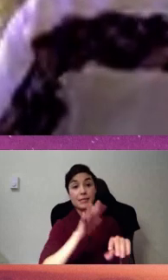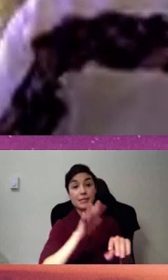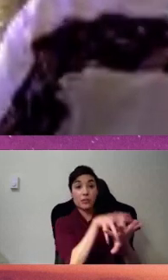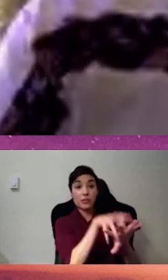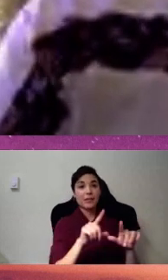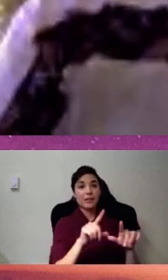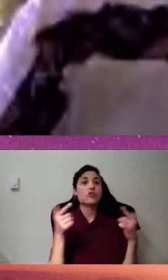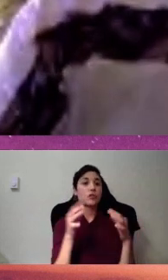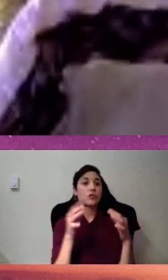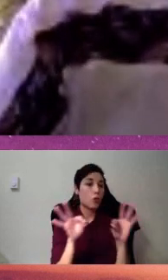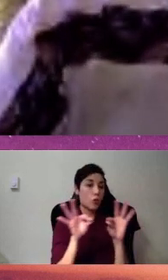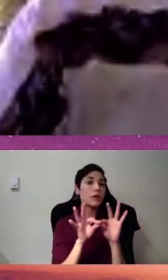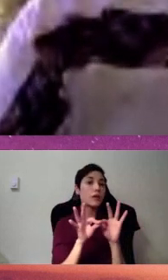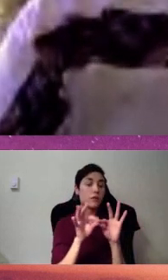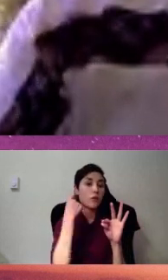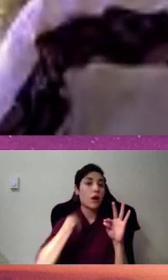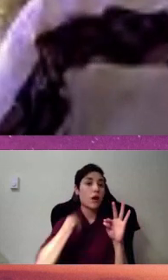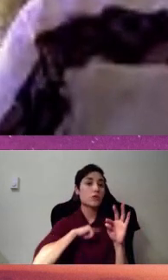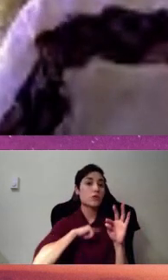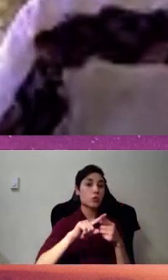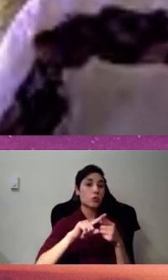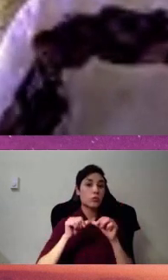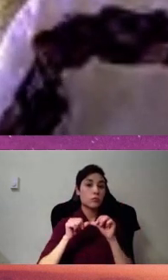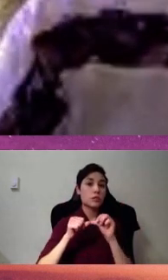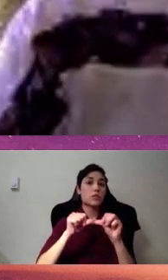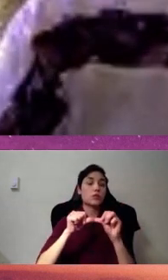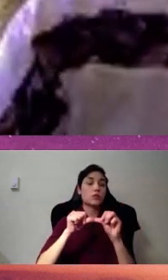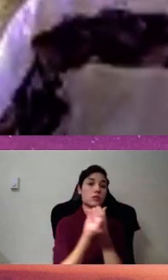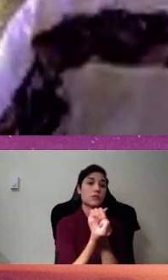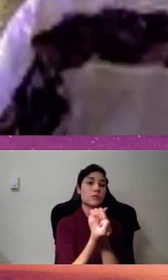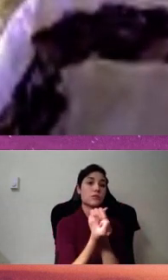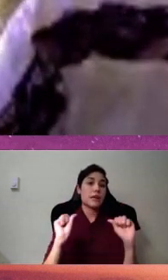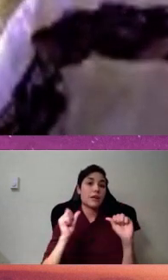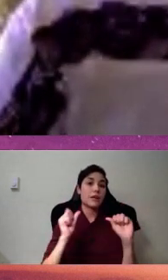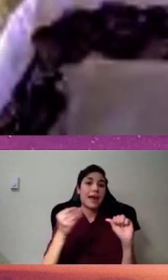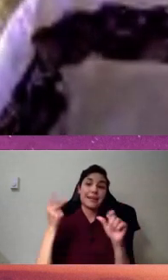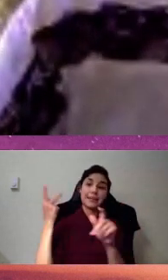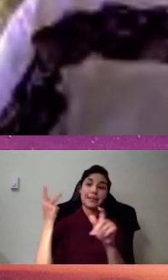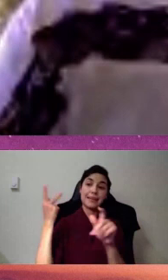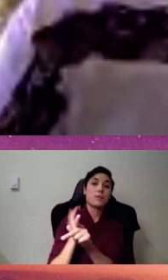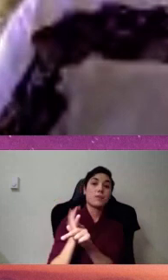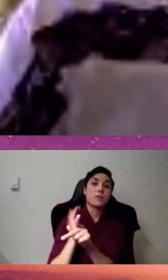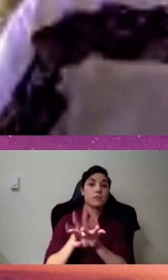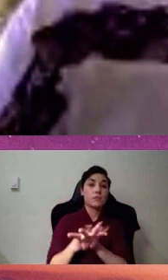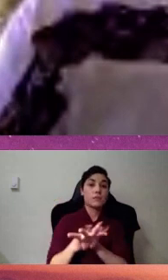and cultures and nations, the world around.